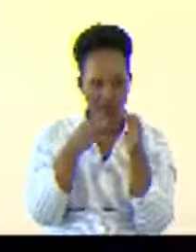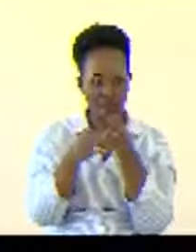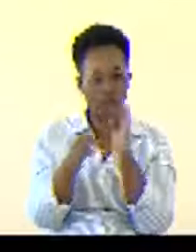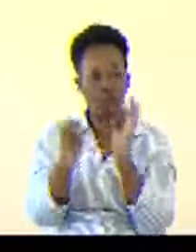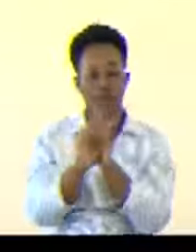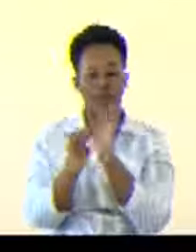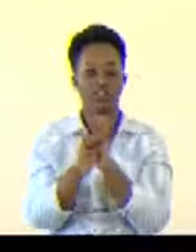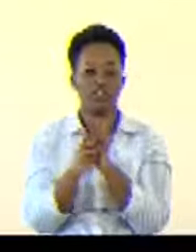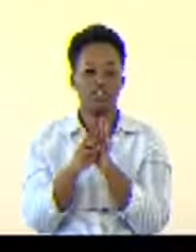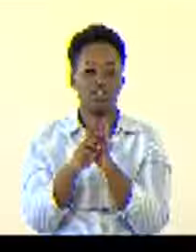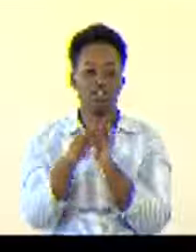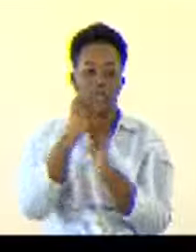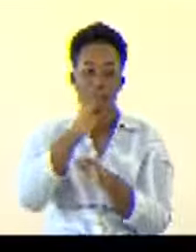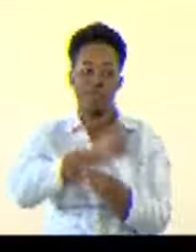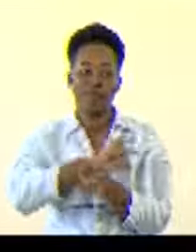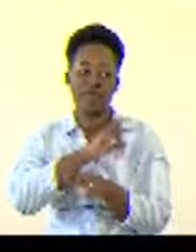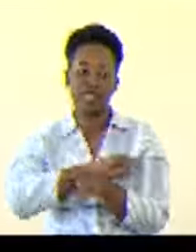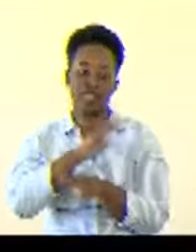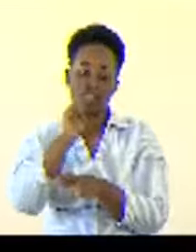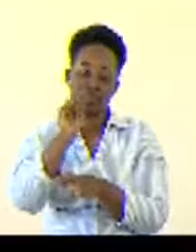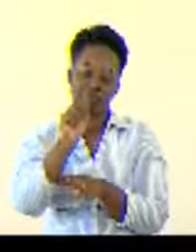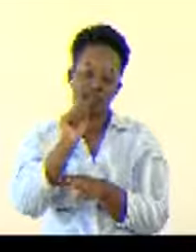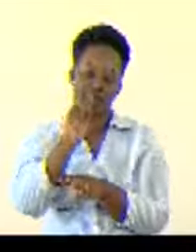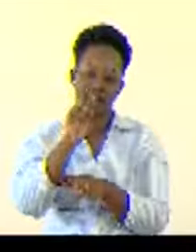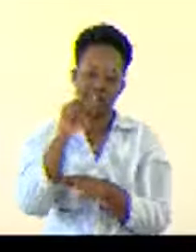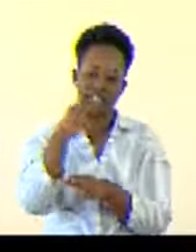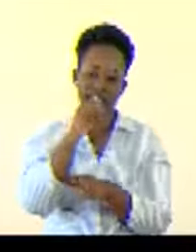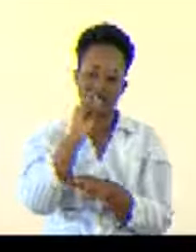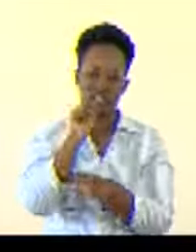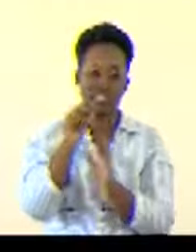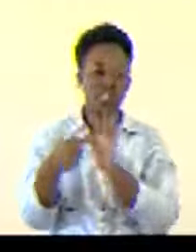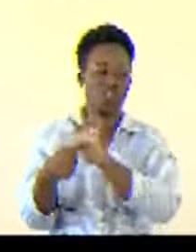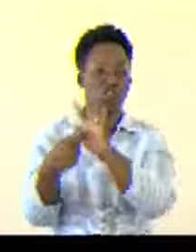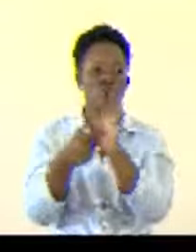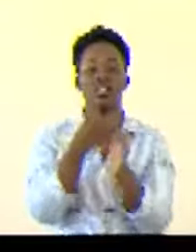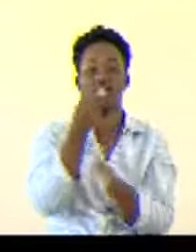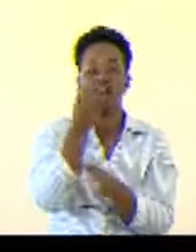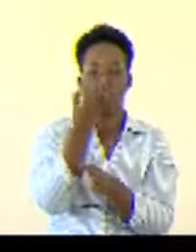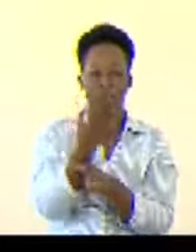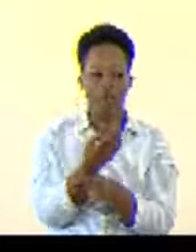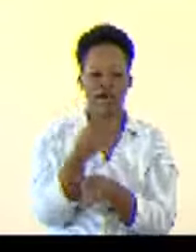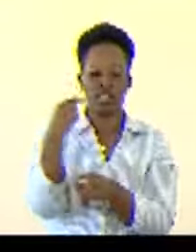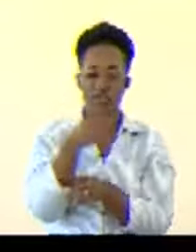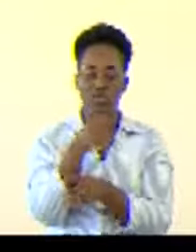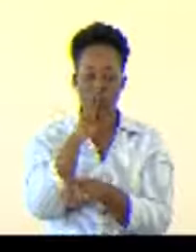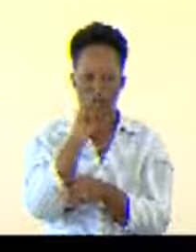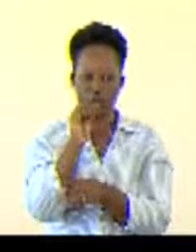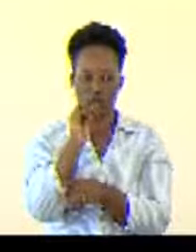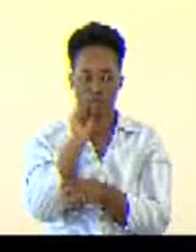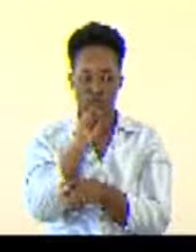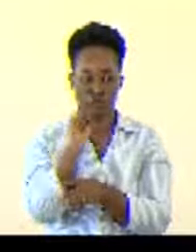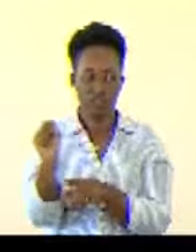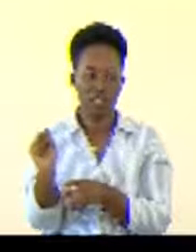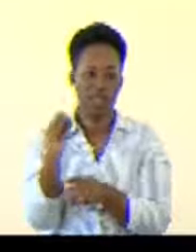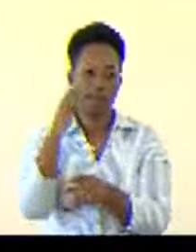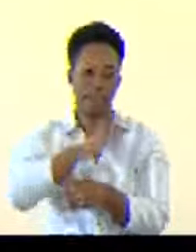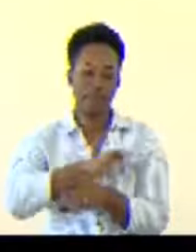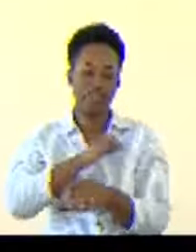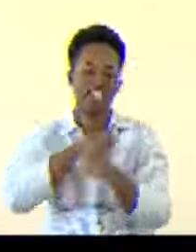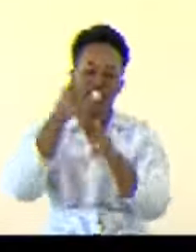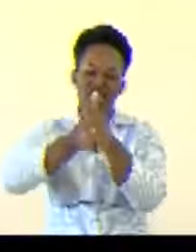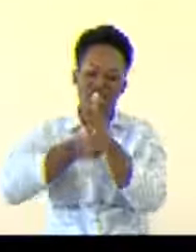the profit margin, it shows how much gross profit each unit sold generates.